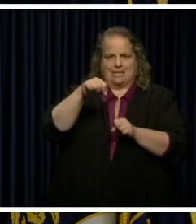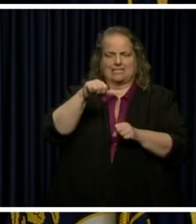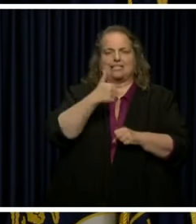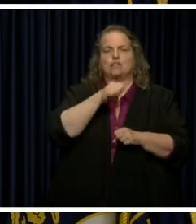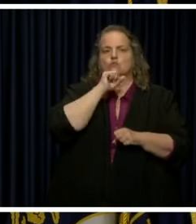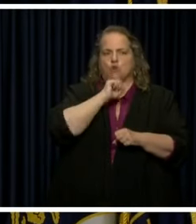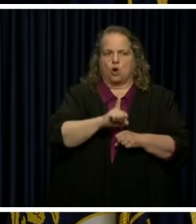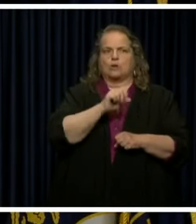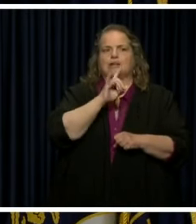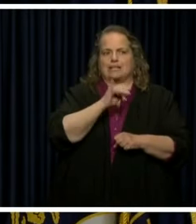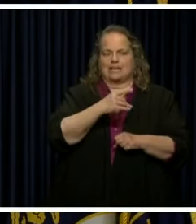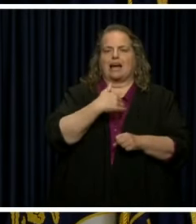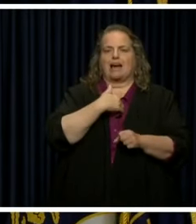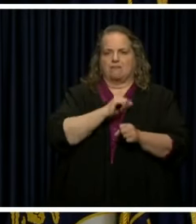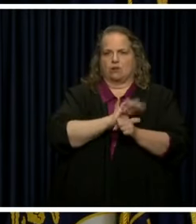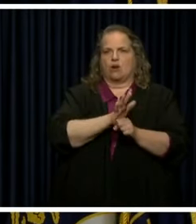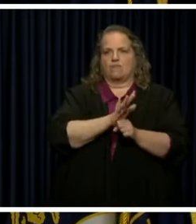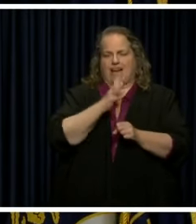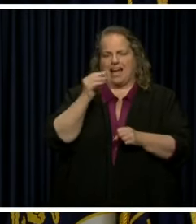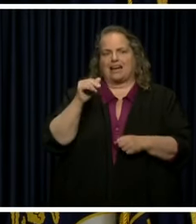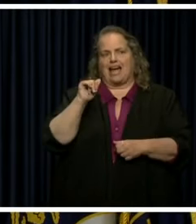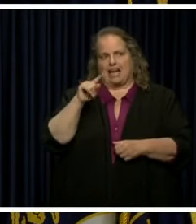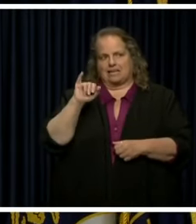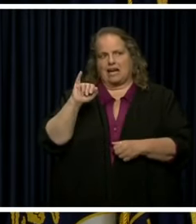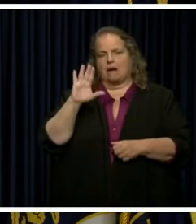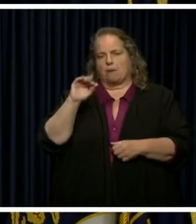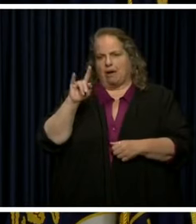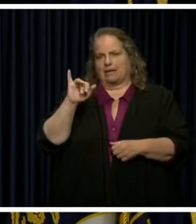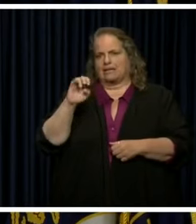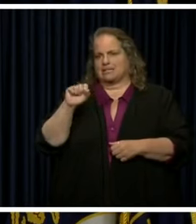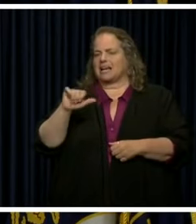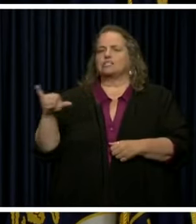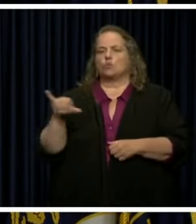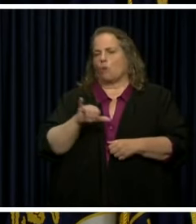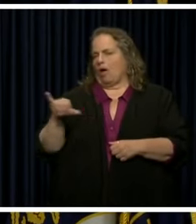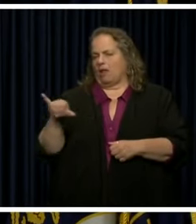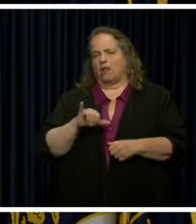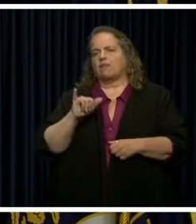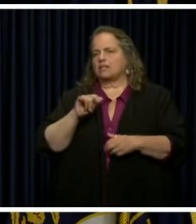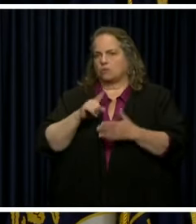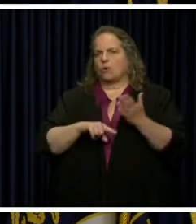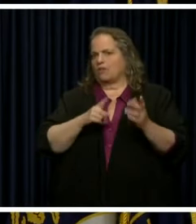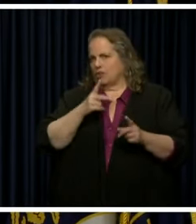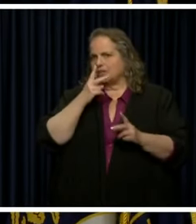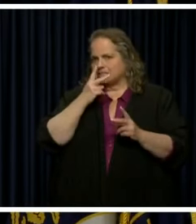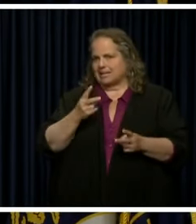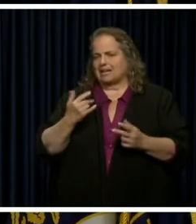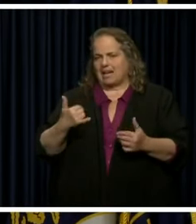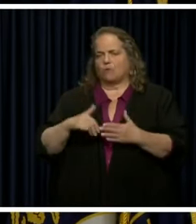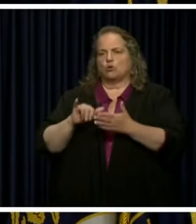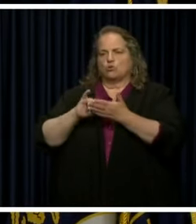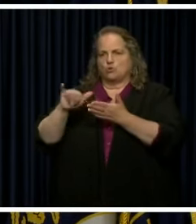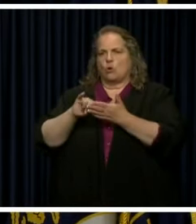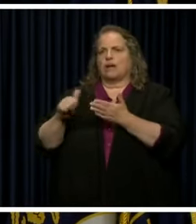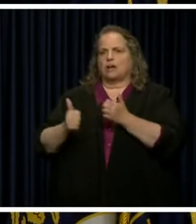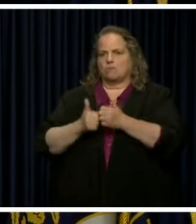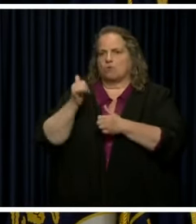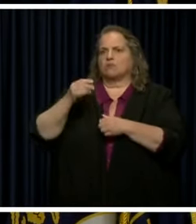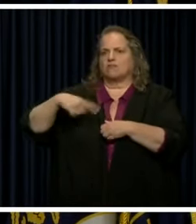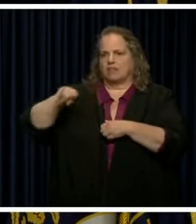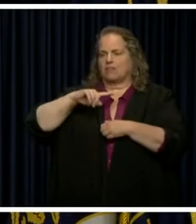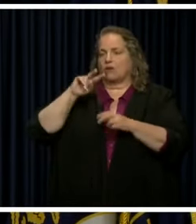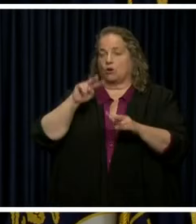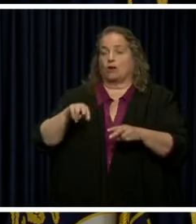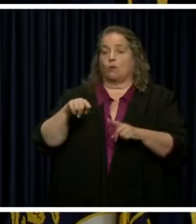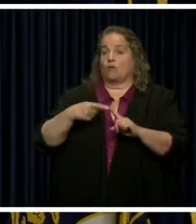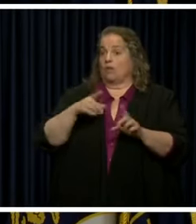in the hospital, and the antibodies as well. And that's what they're seeing I think in New York and most of these that they're looking at, when they do